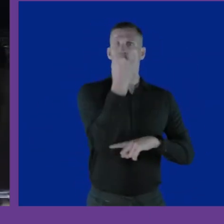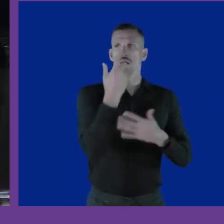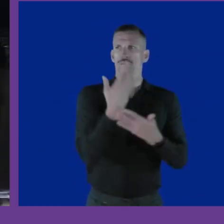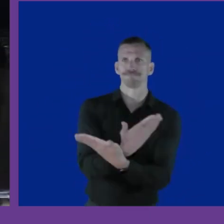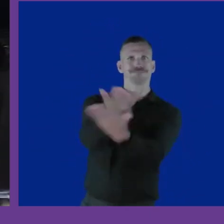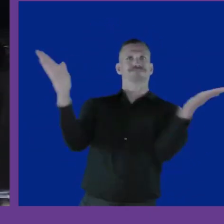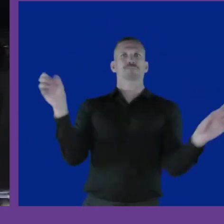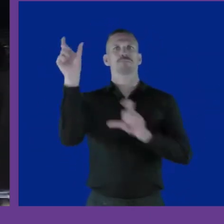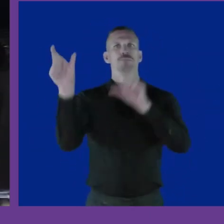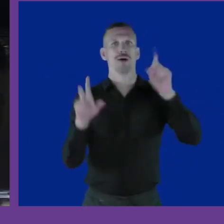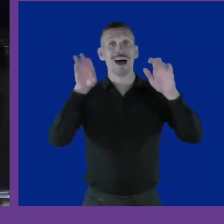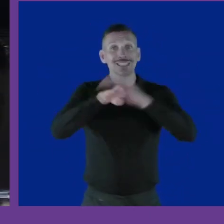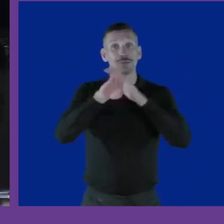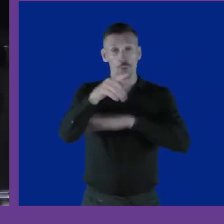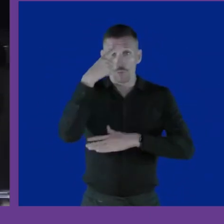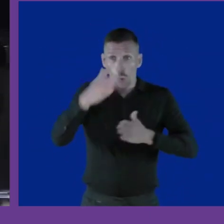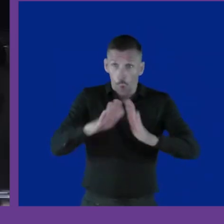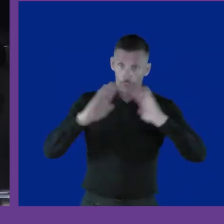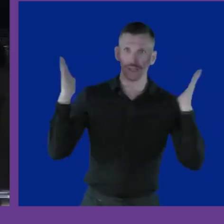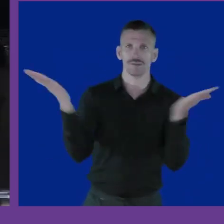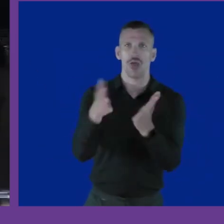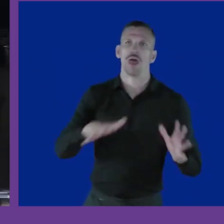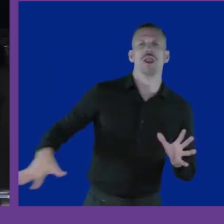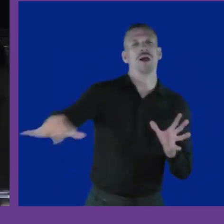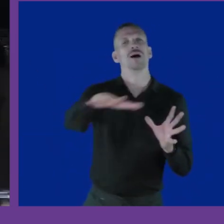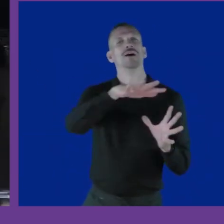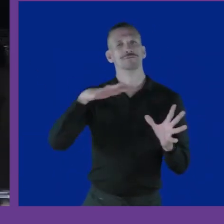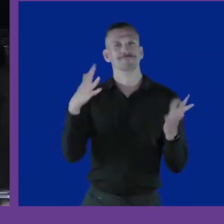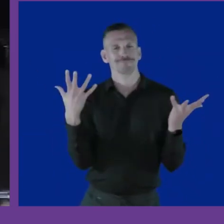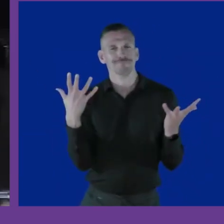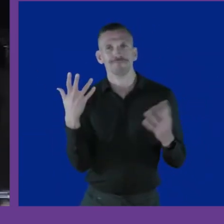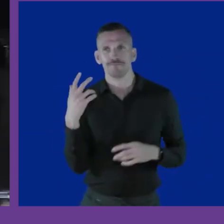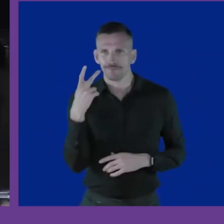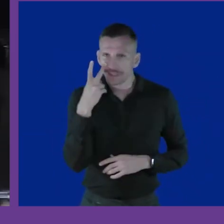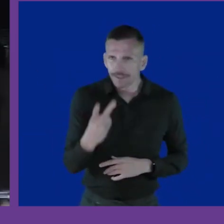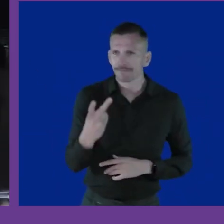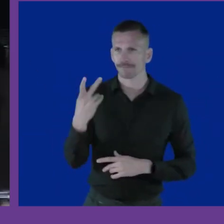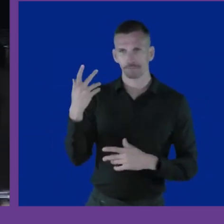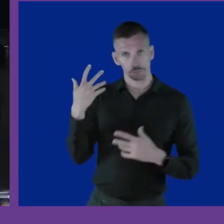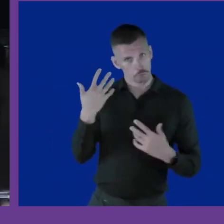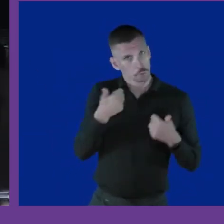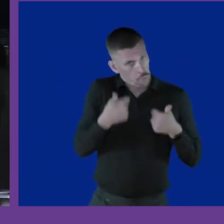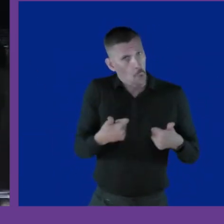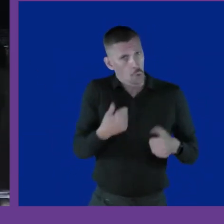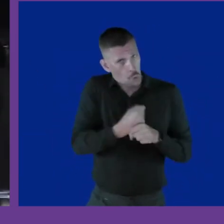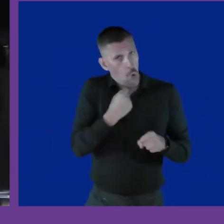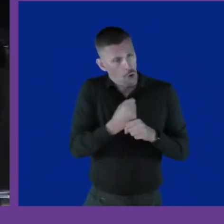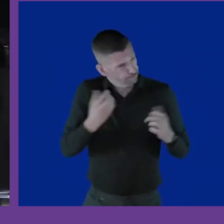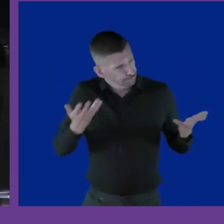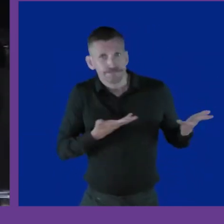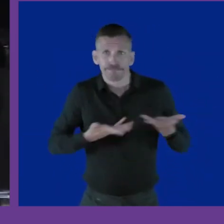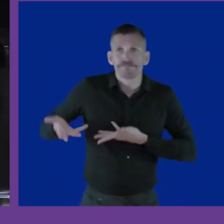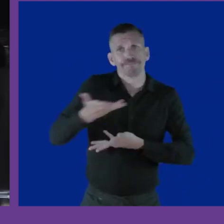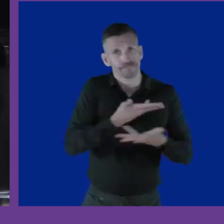special accessibility mode, as we've just seen. It works really, really good. So yeah, I'm honestly very excited about